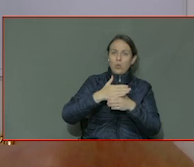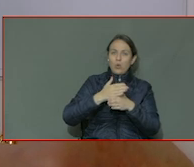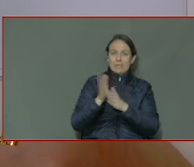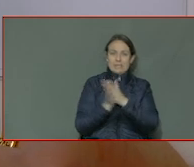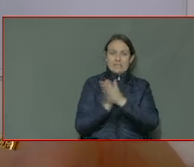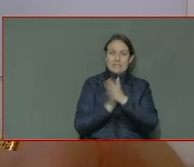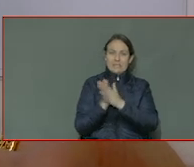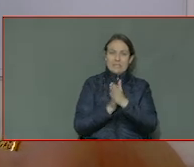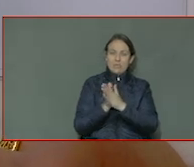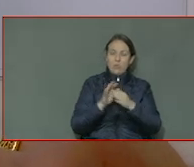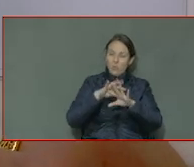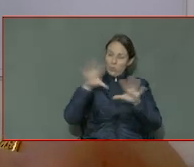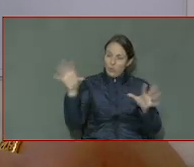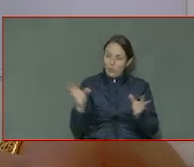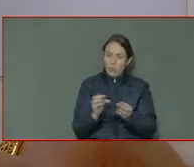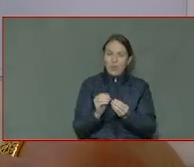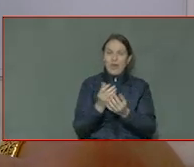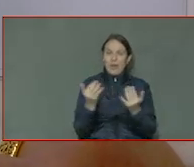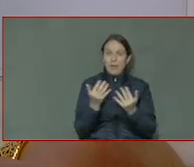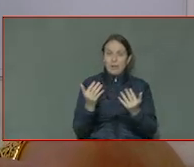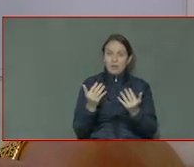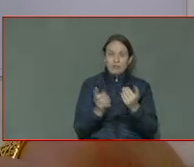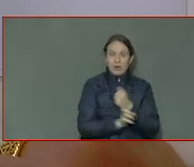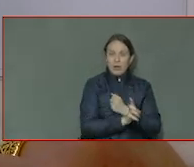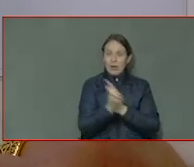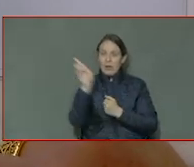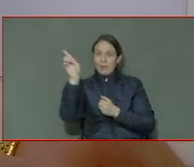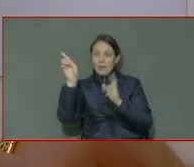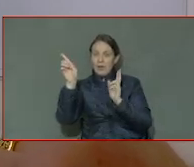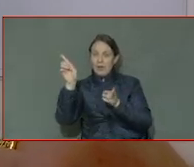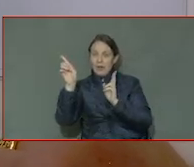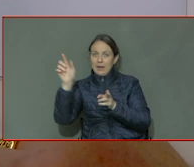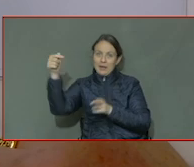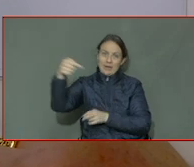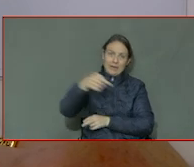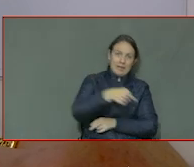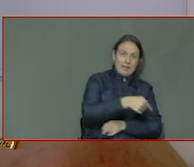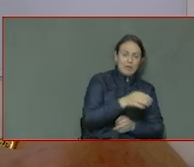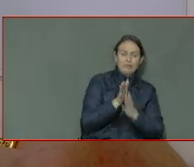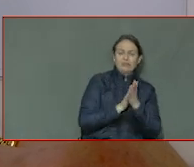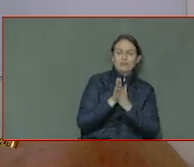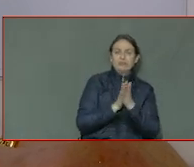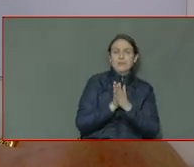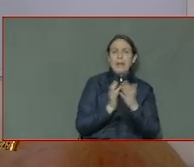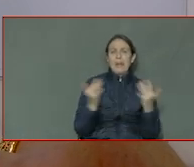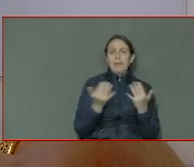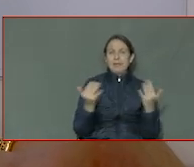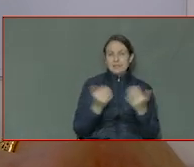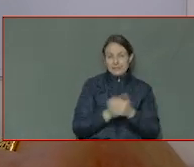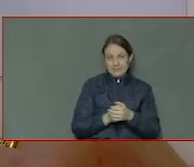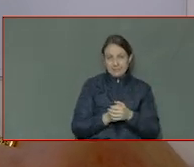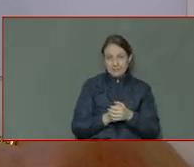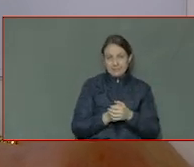friction when the box moves up and then down to the bottom of the inclined plane? Boys and girls,